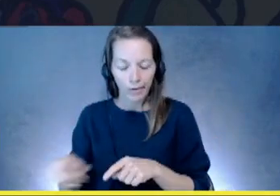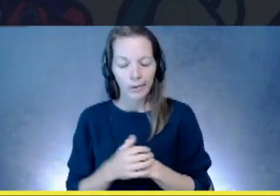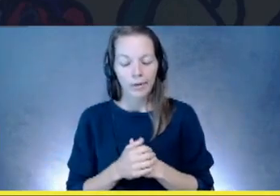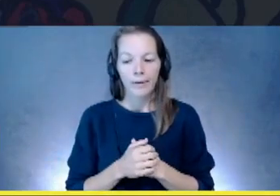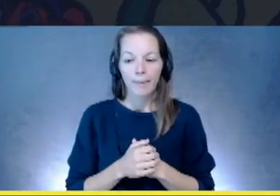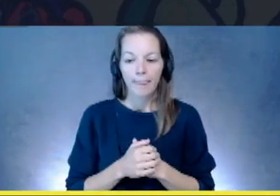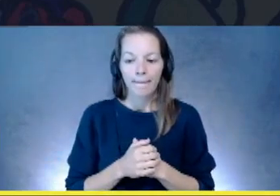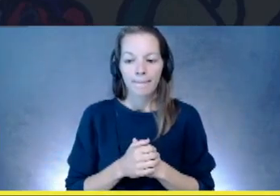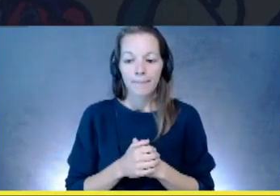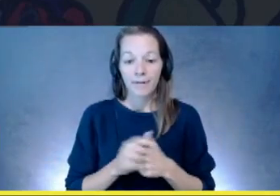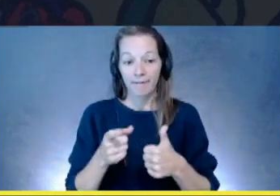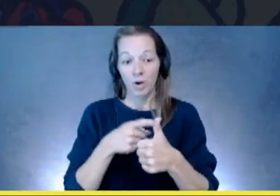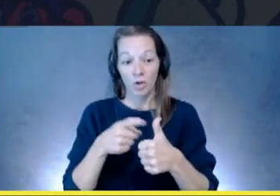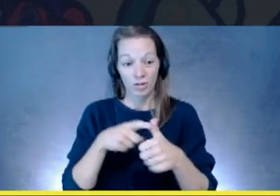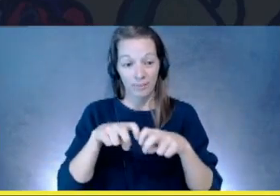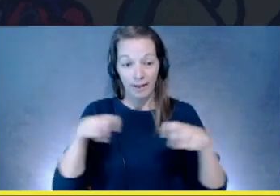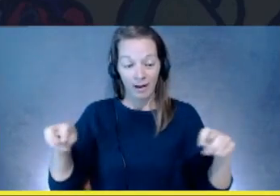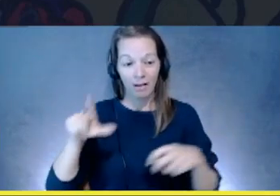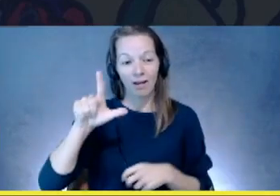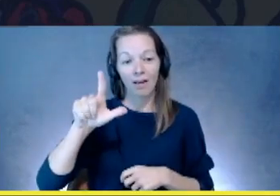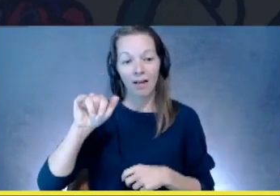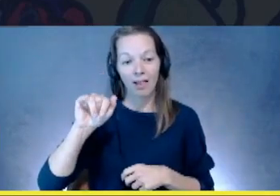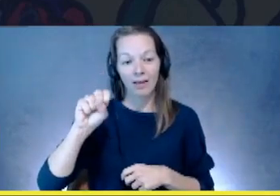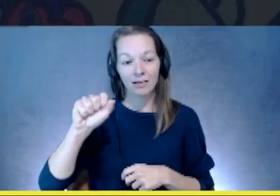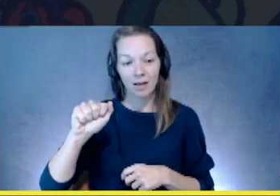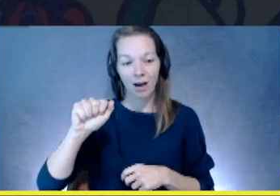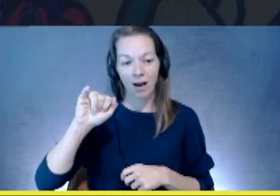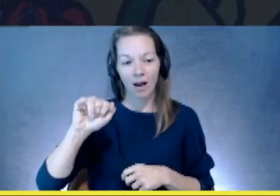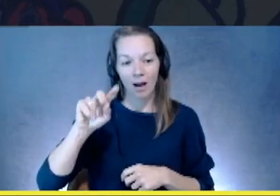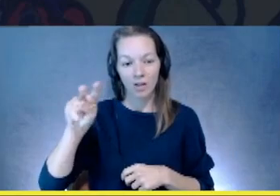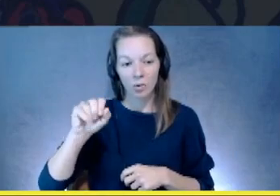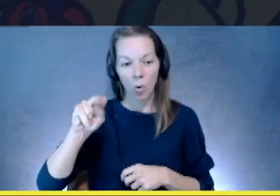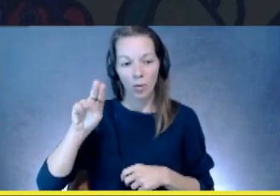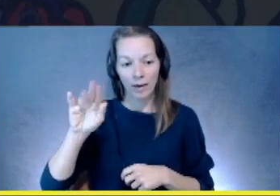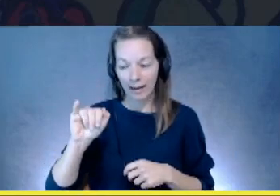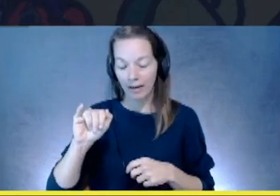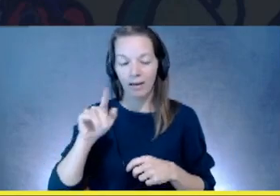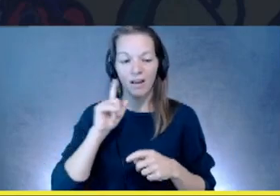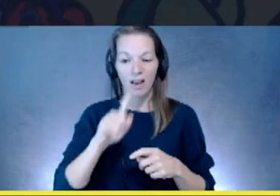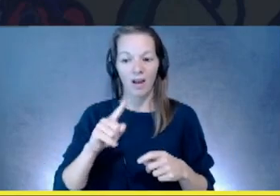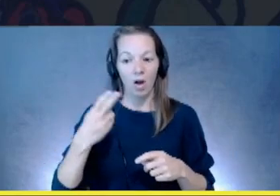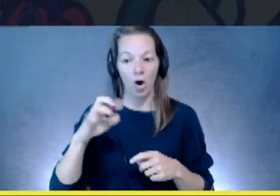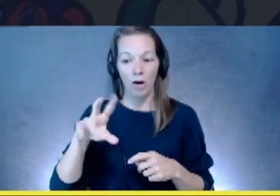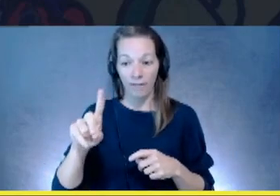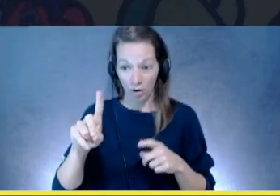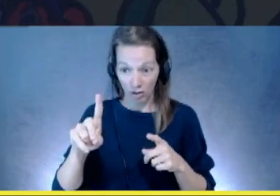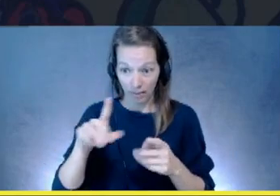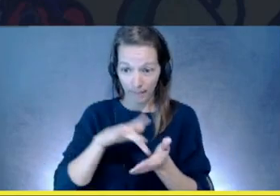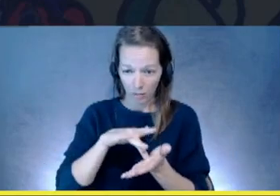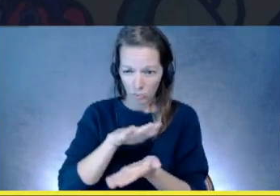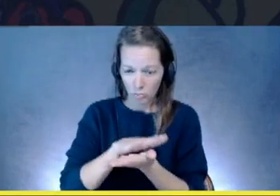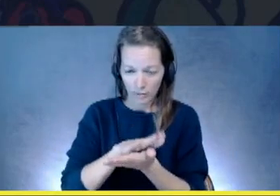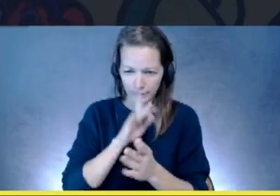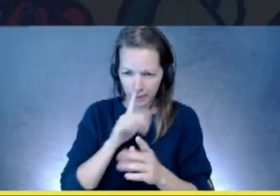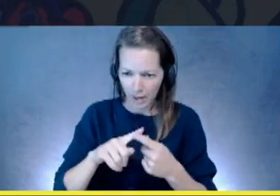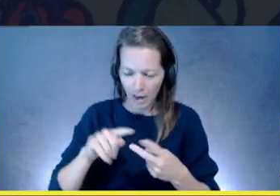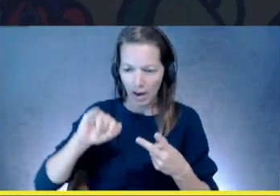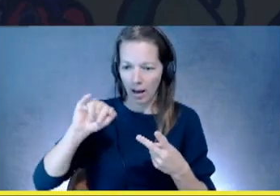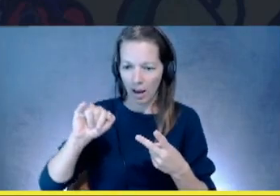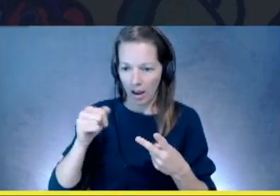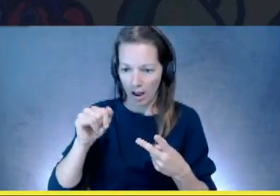The first panel includes Lisa Iazzoni, Professor of Medicine at Harvard Medical School and the Mass General Hospital, and Javier Robles, Professor